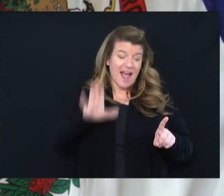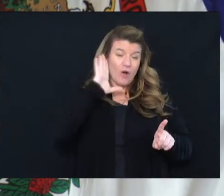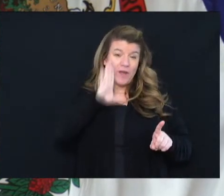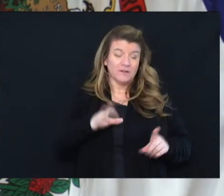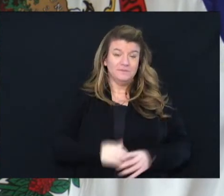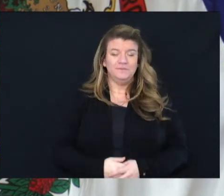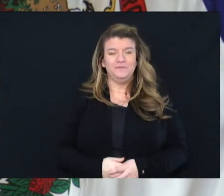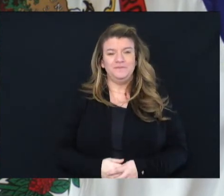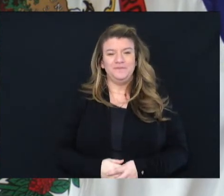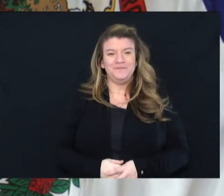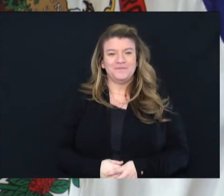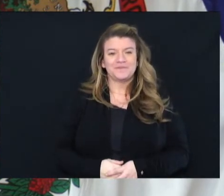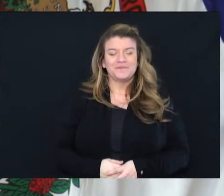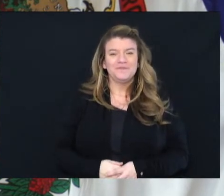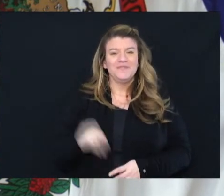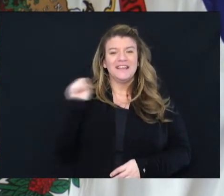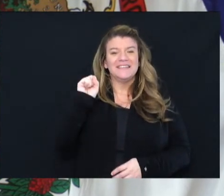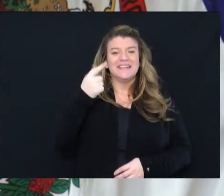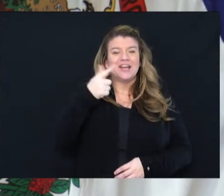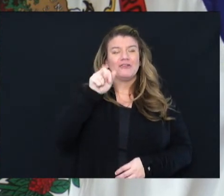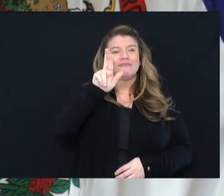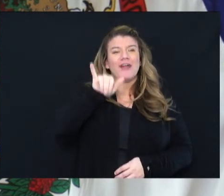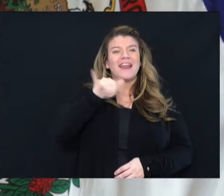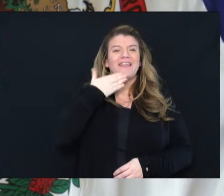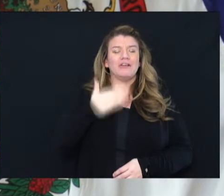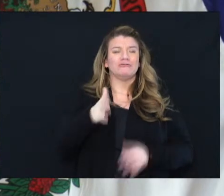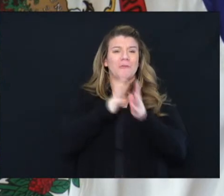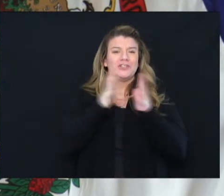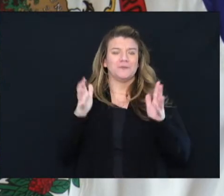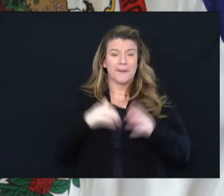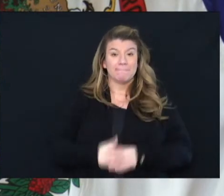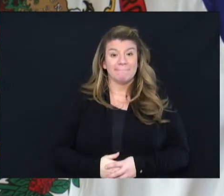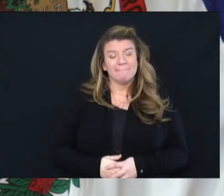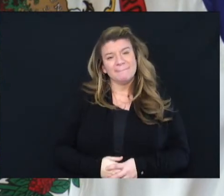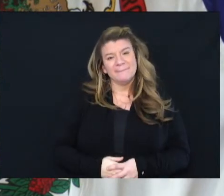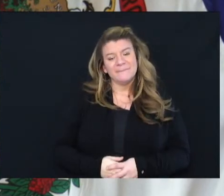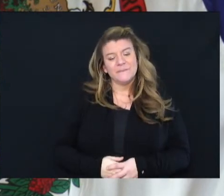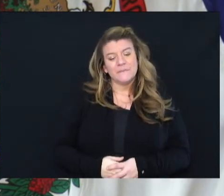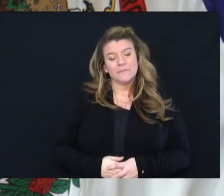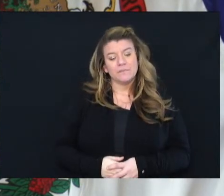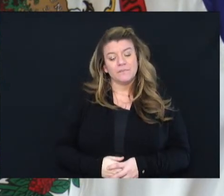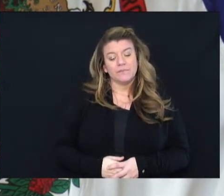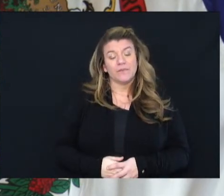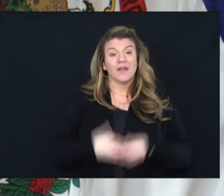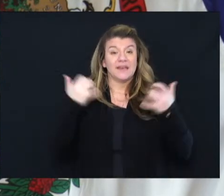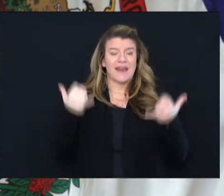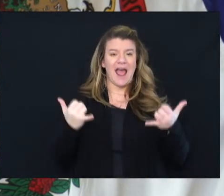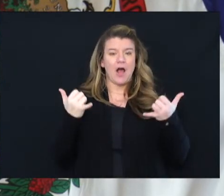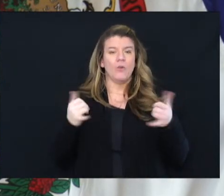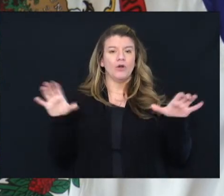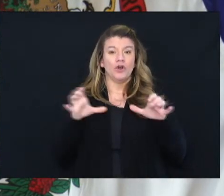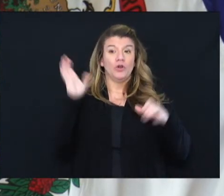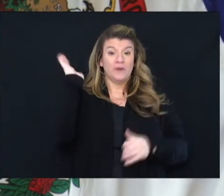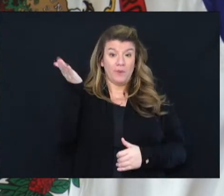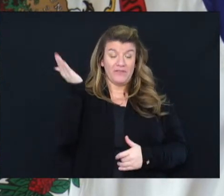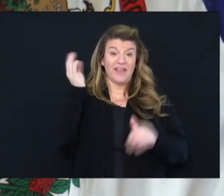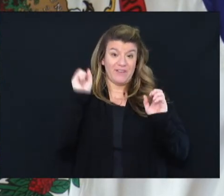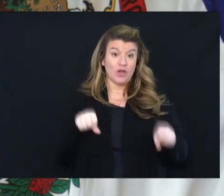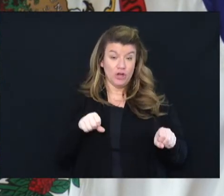will. And Senator Grady, thank you so much. But let me get on with the briefing now, if I